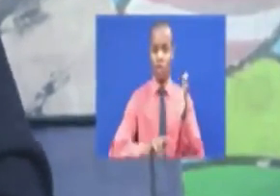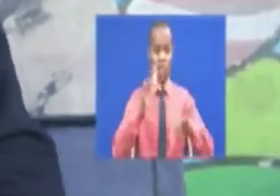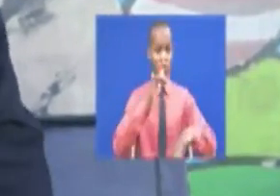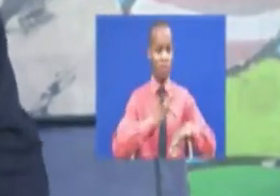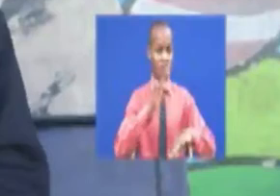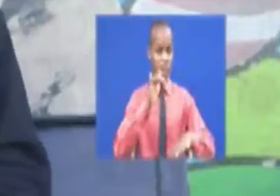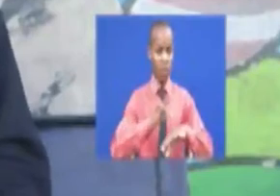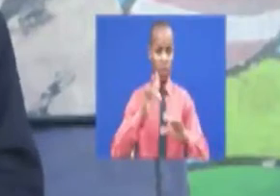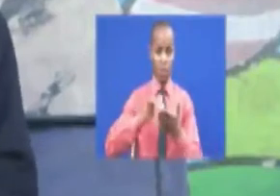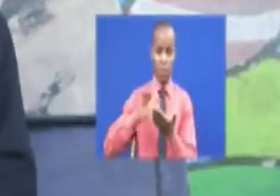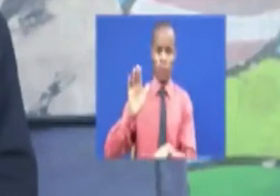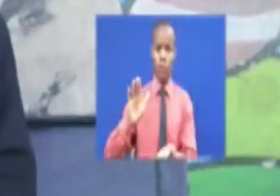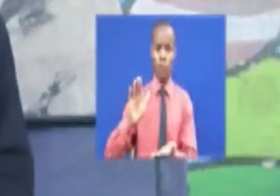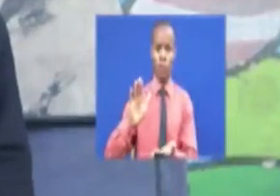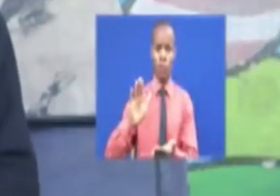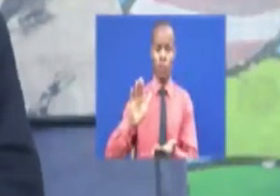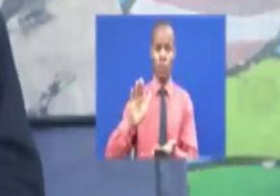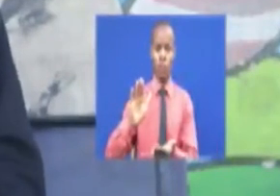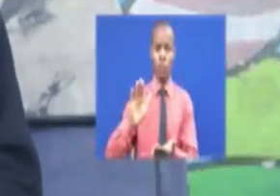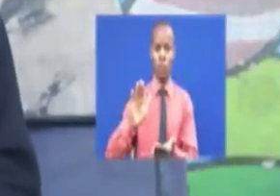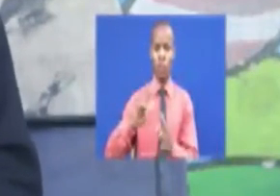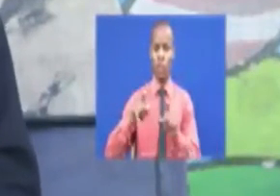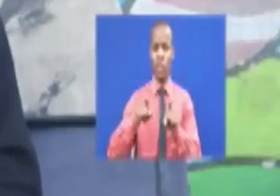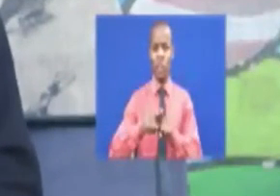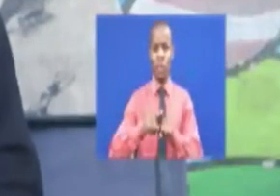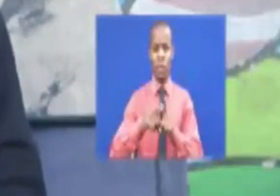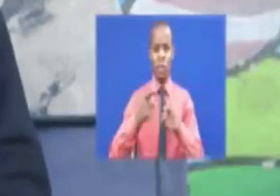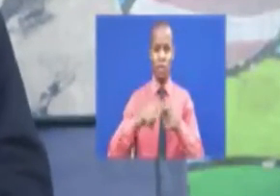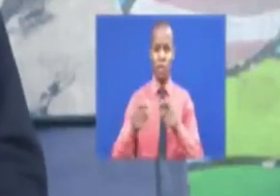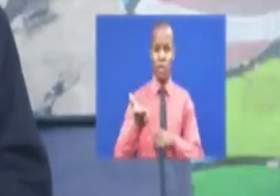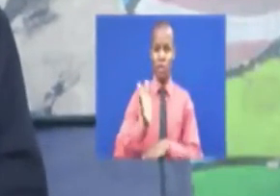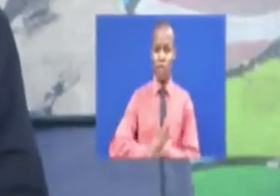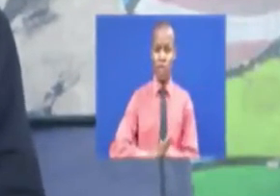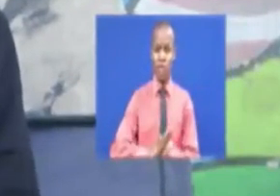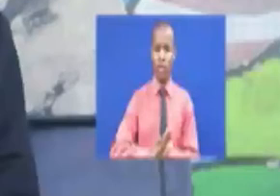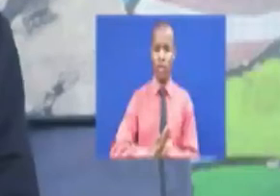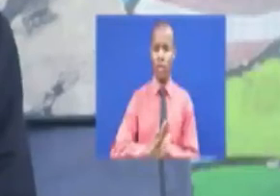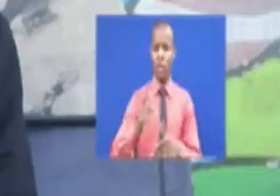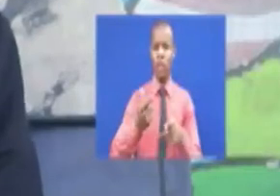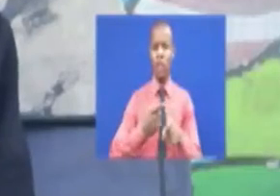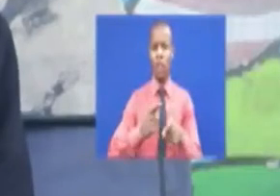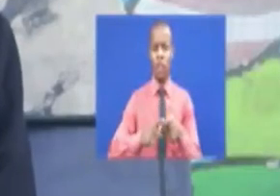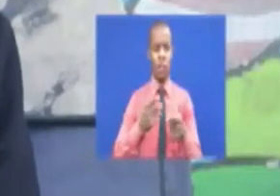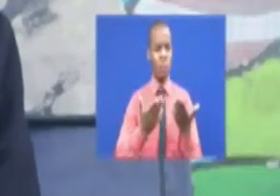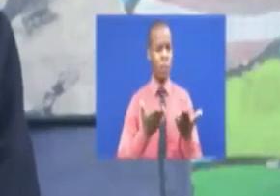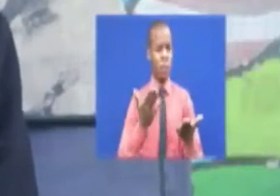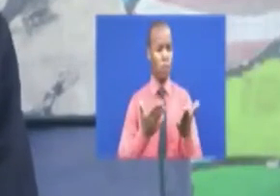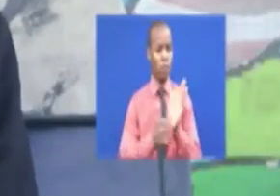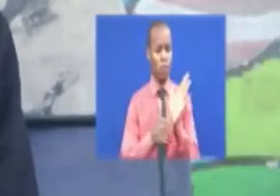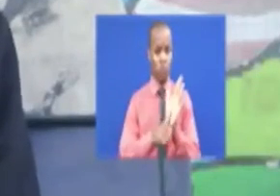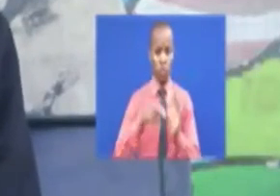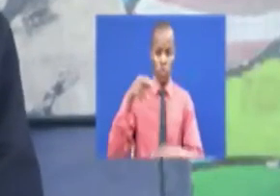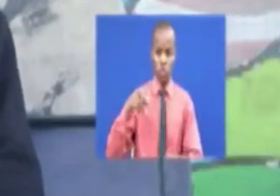aongee, atembee haraka aongee. Lakini alikuja akatembea. Alafu nyumae sasa kuongea ndio ikakuwa shida.